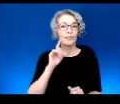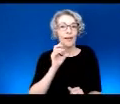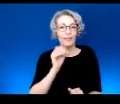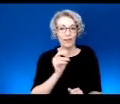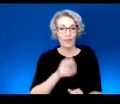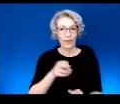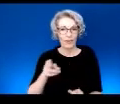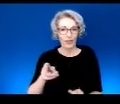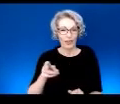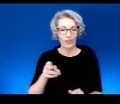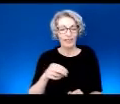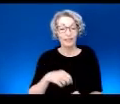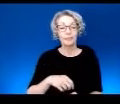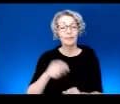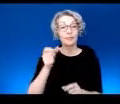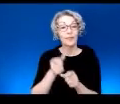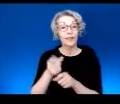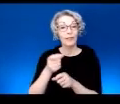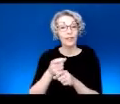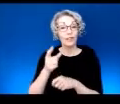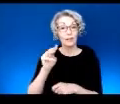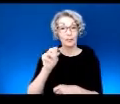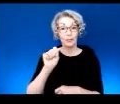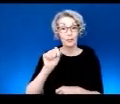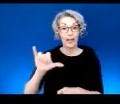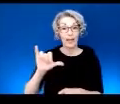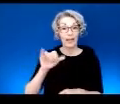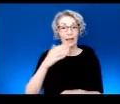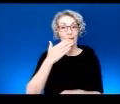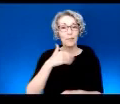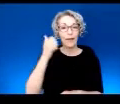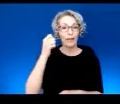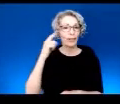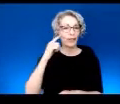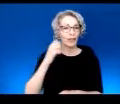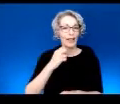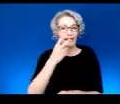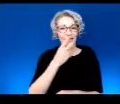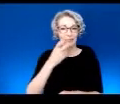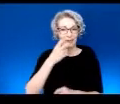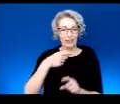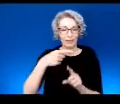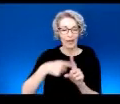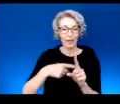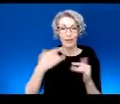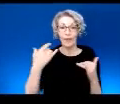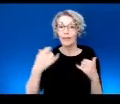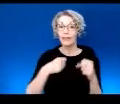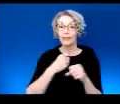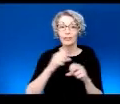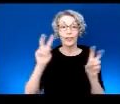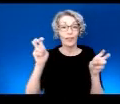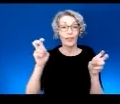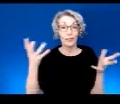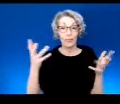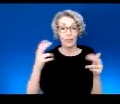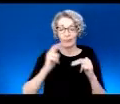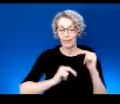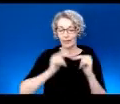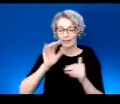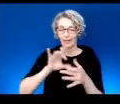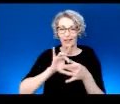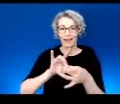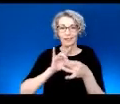Hearing. Each May is Better Hearing and Speech Month. This year, the theme is Building Connections. I